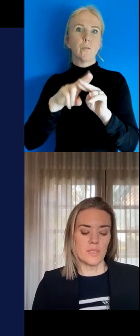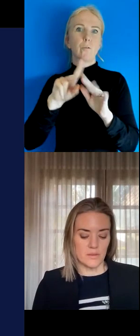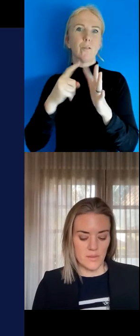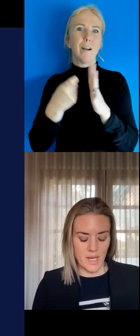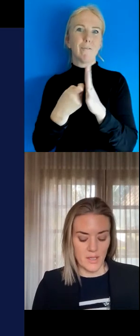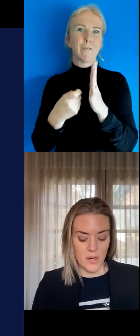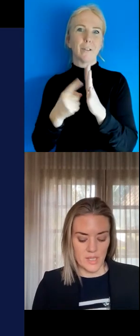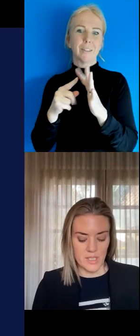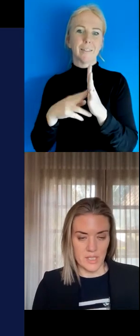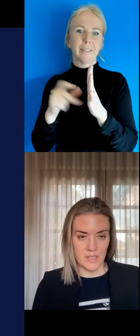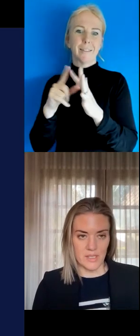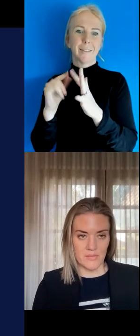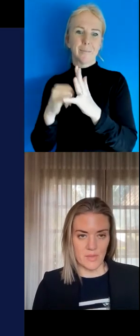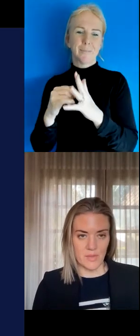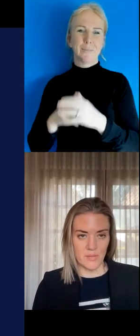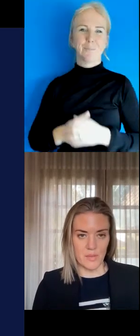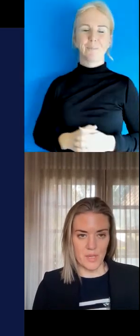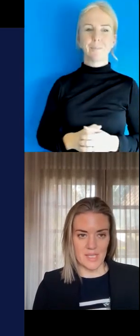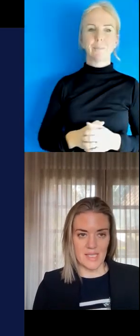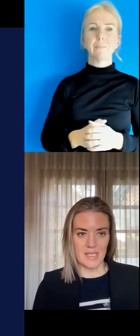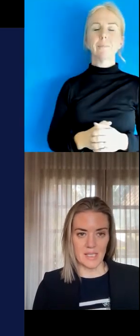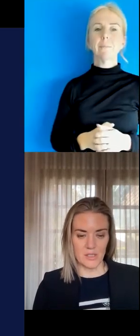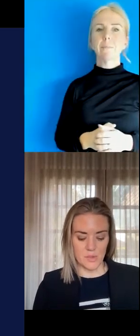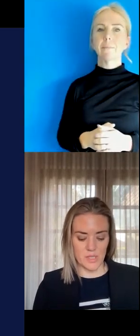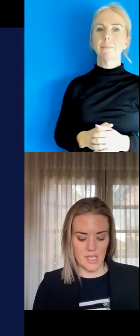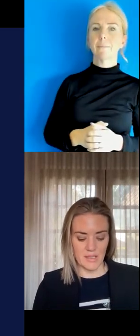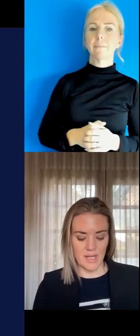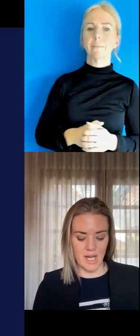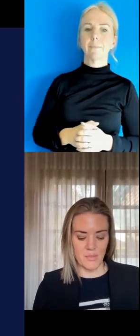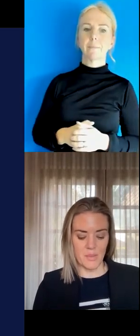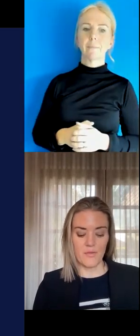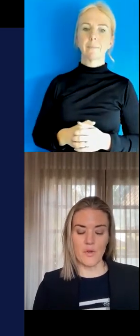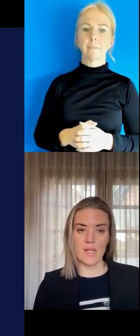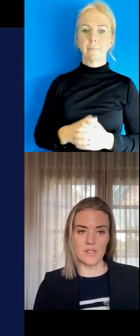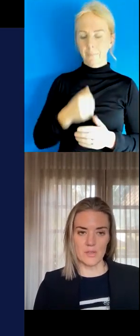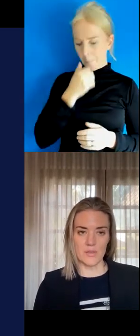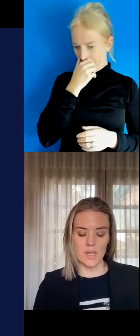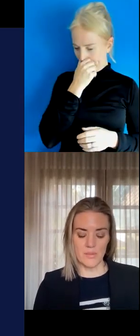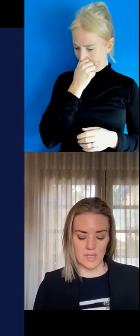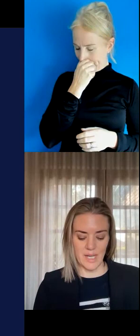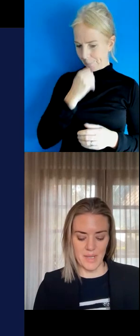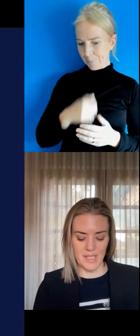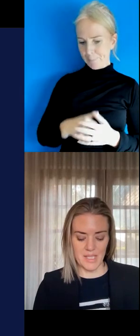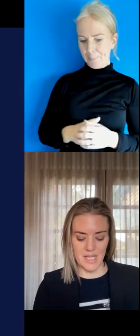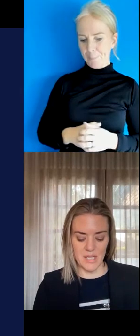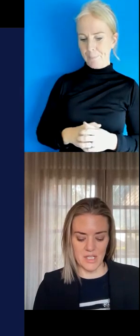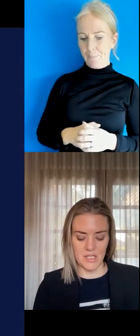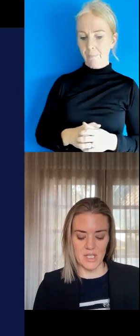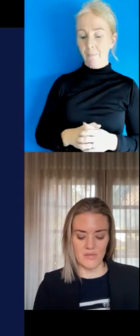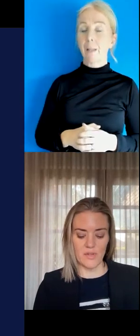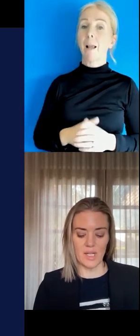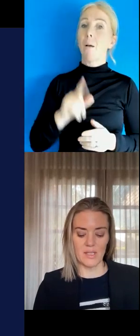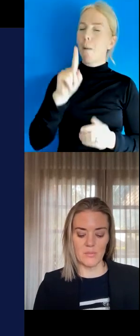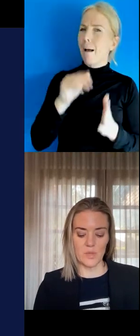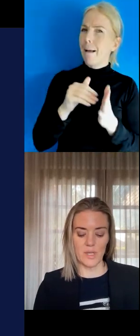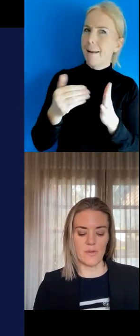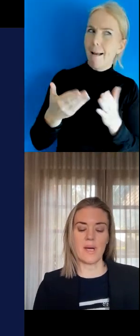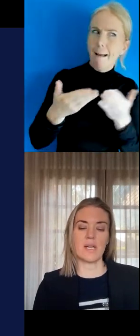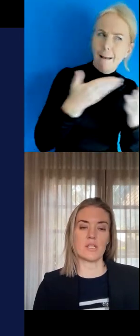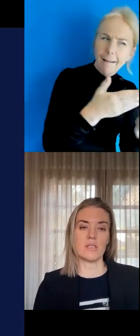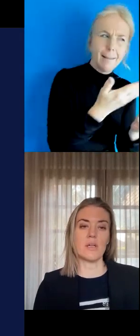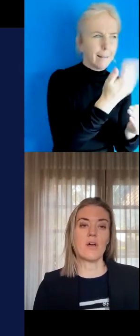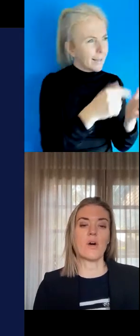We will go into these recruitment processes in a little more detail now, but before I do, I will hand back to Tanya just to give a little